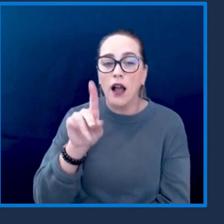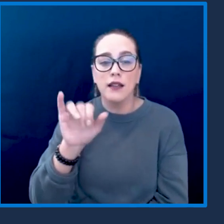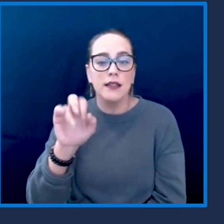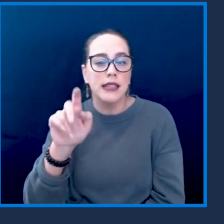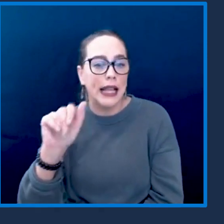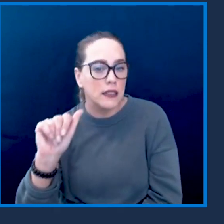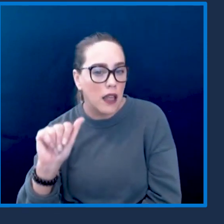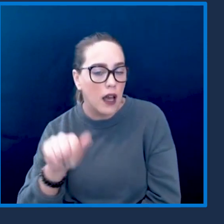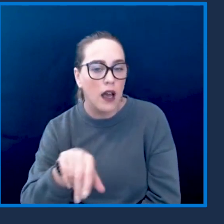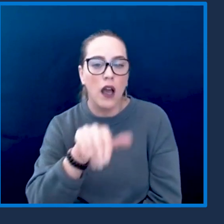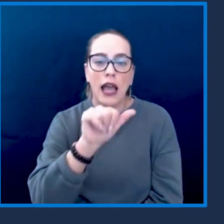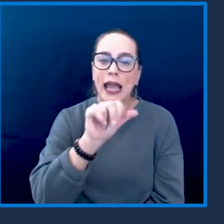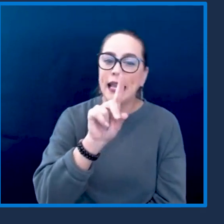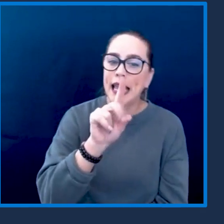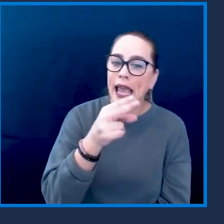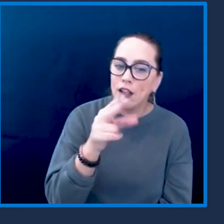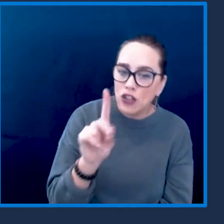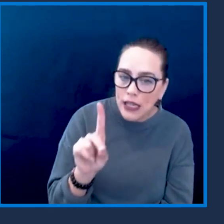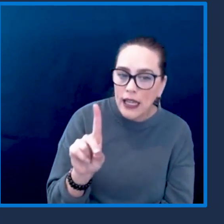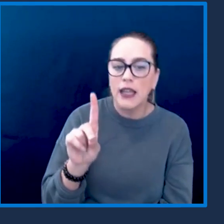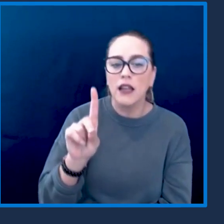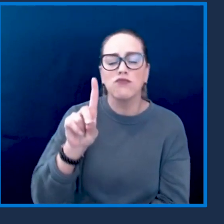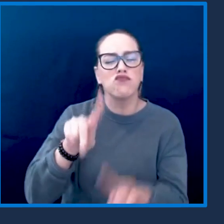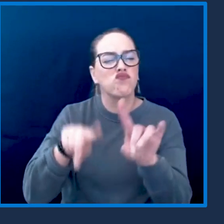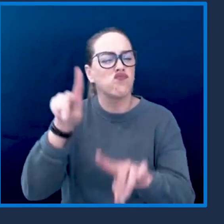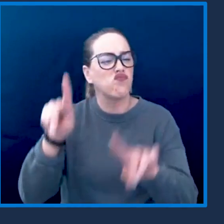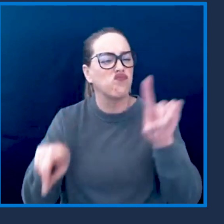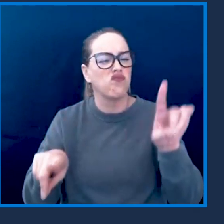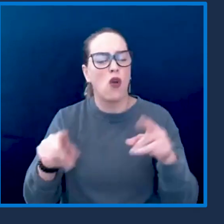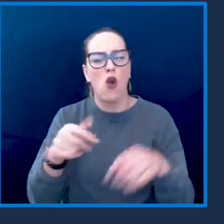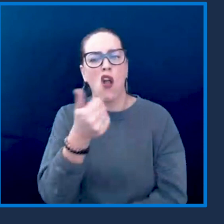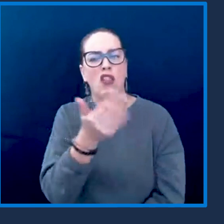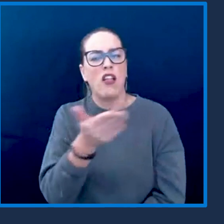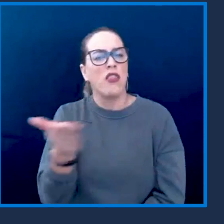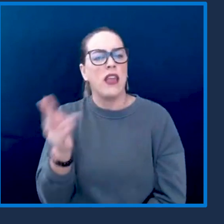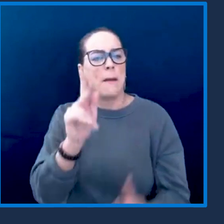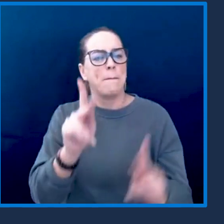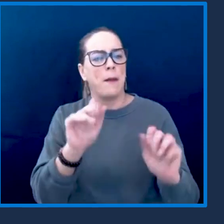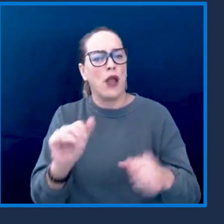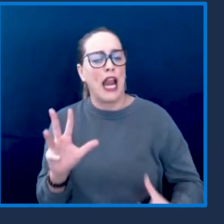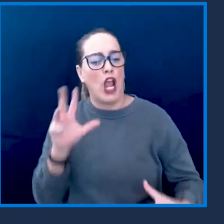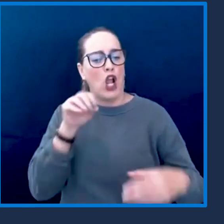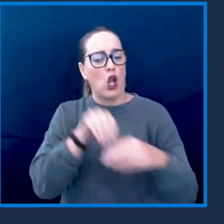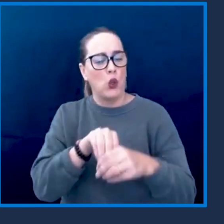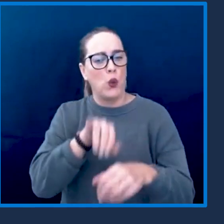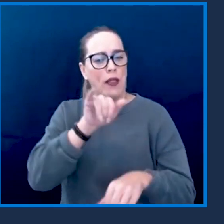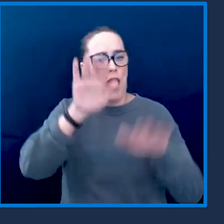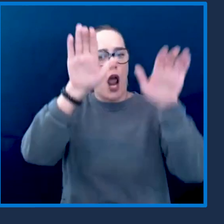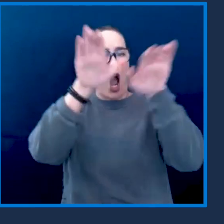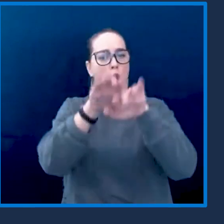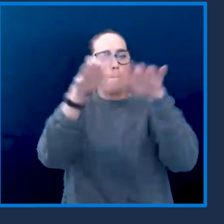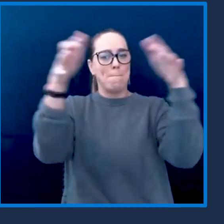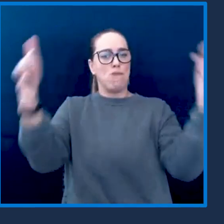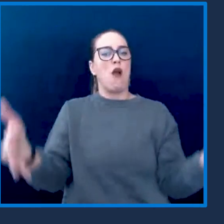dysgraphia, plus a lot of other things that people can include in that.